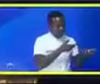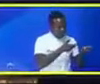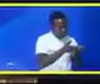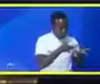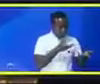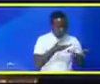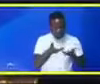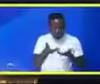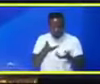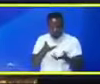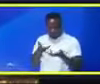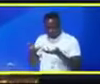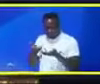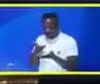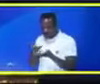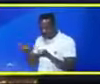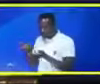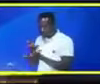very briefly when I came in.